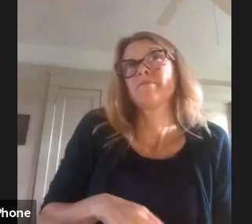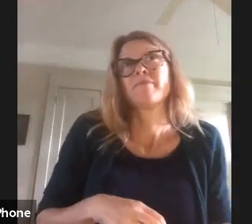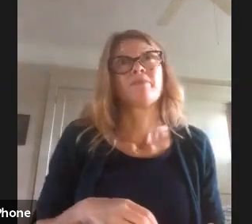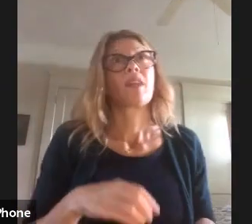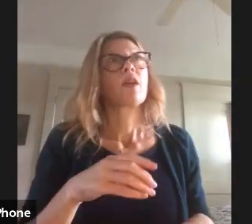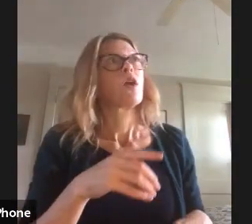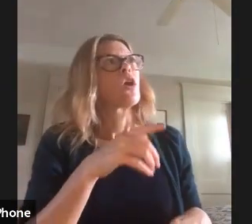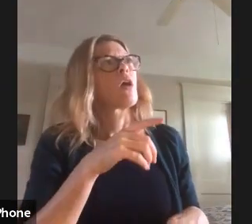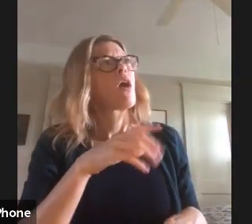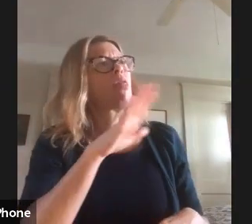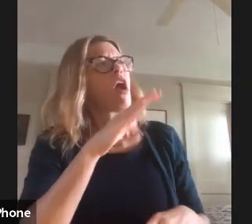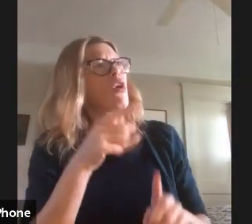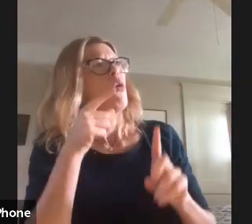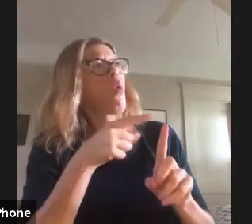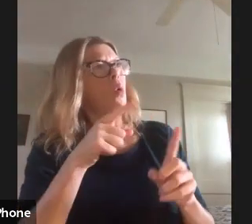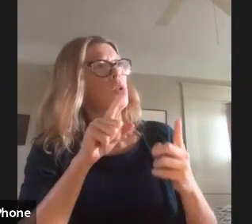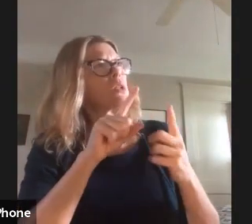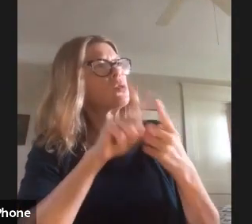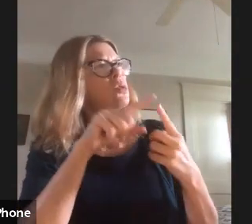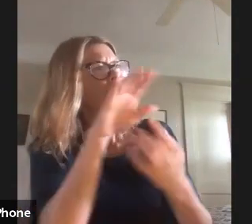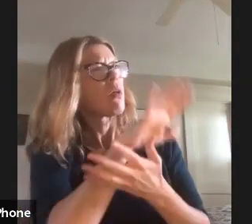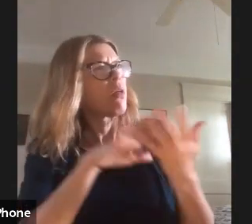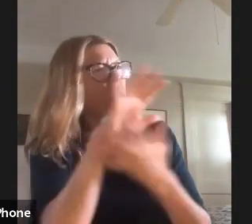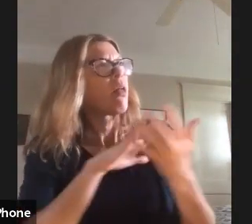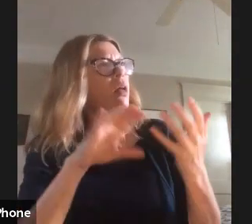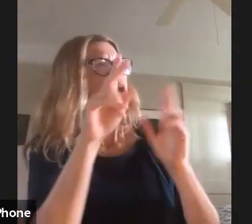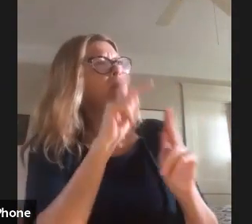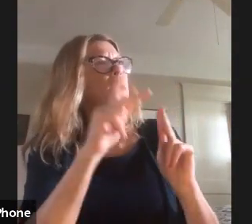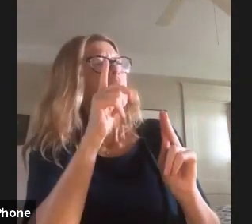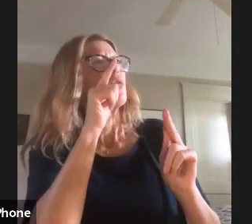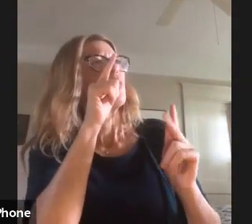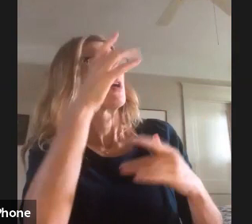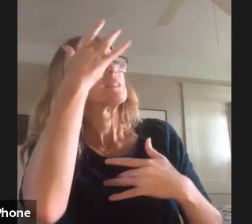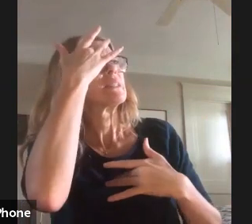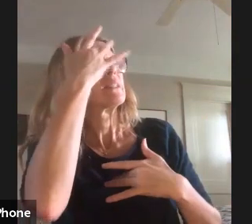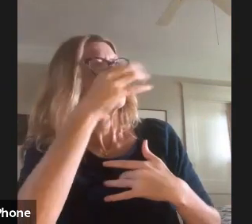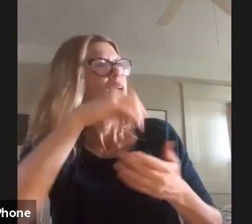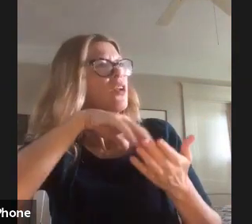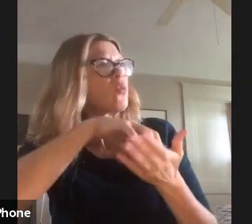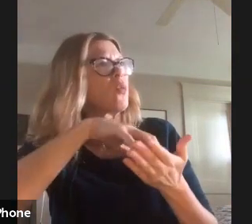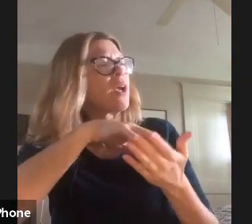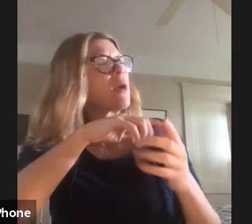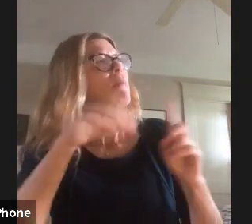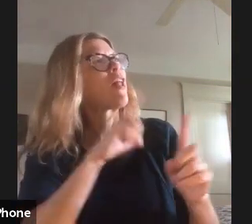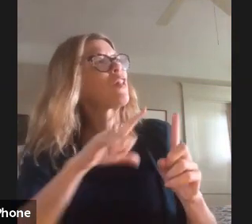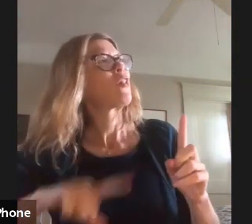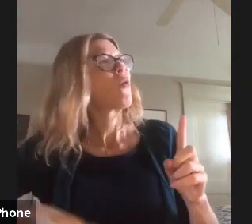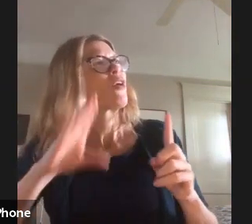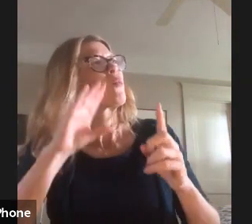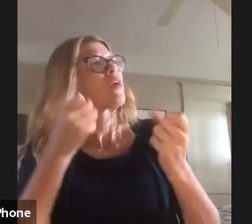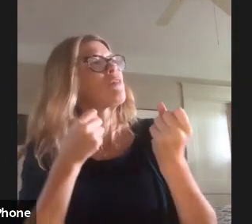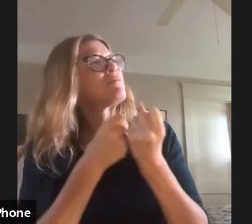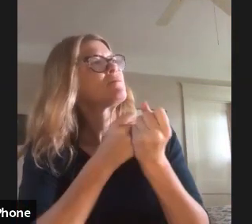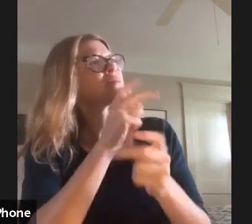to confound the plans of the afflicted, but the Lord is their refuge. Oh, that